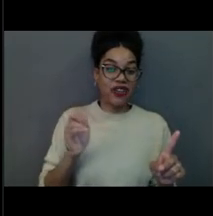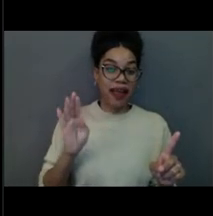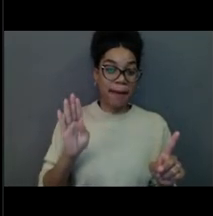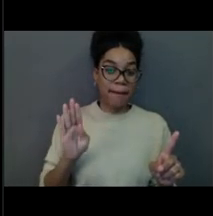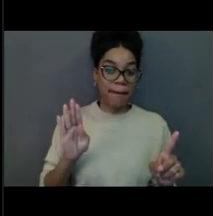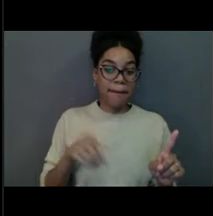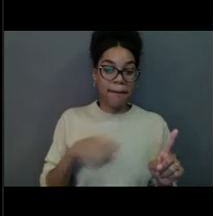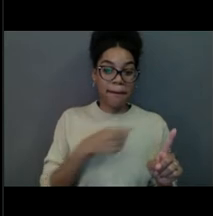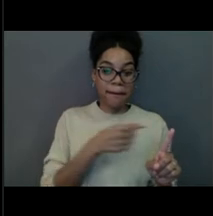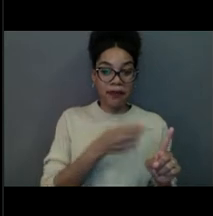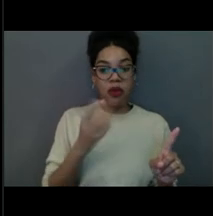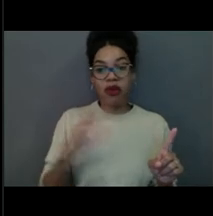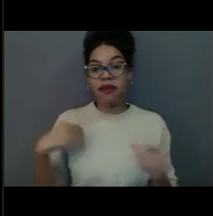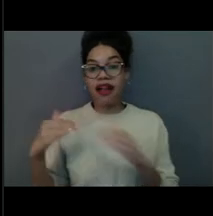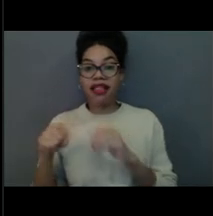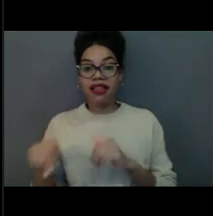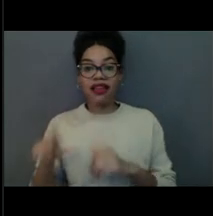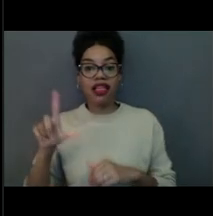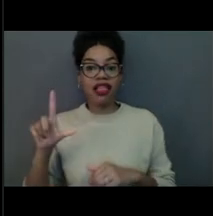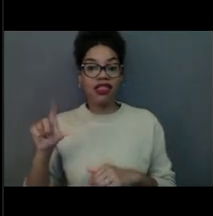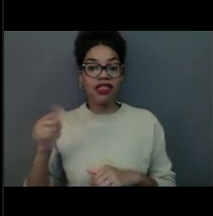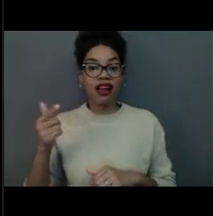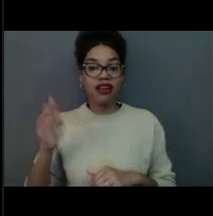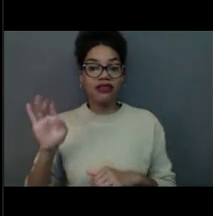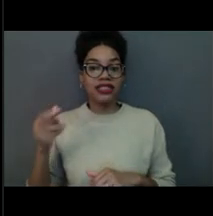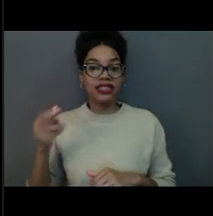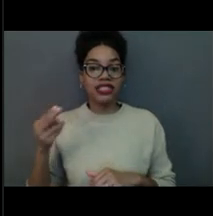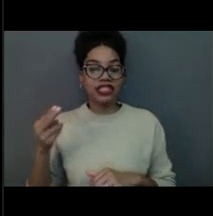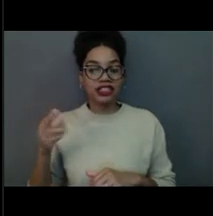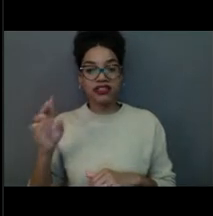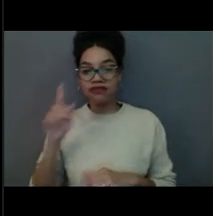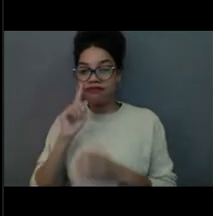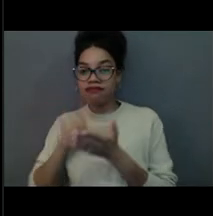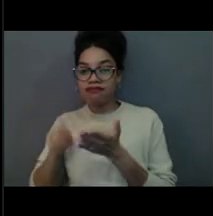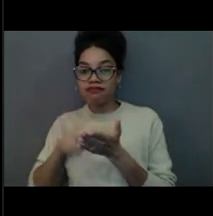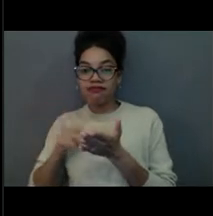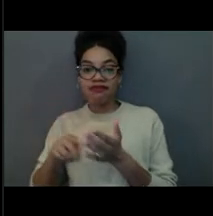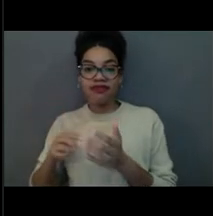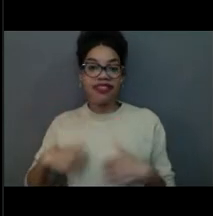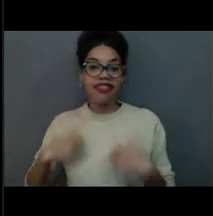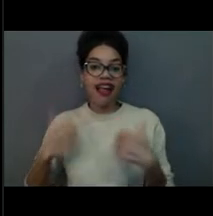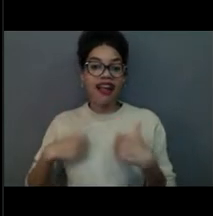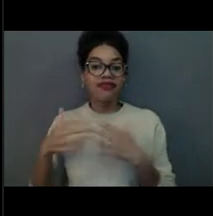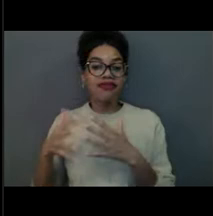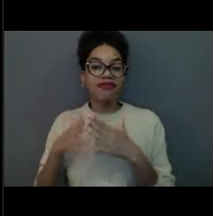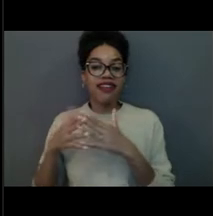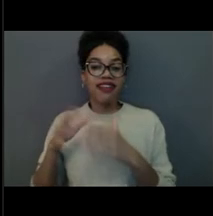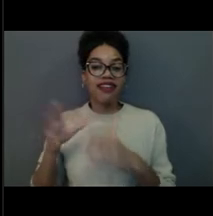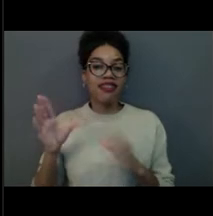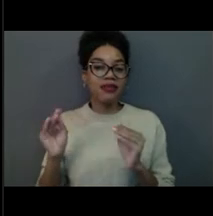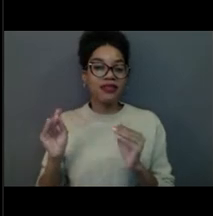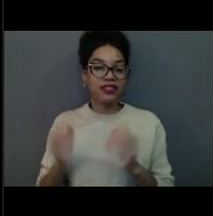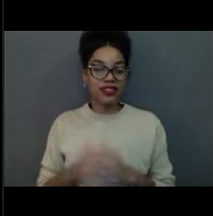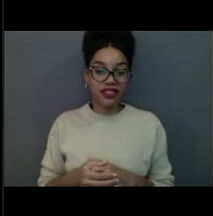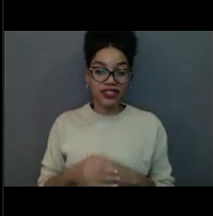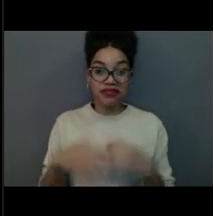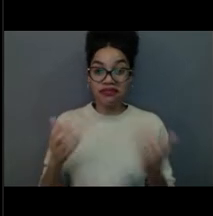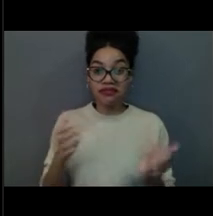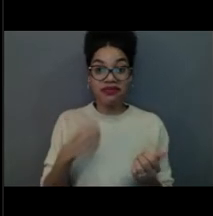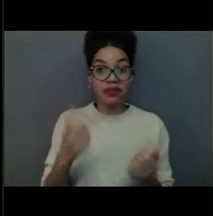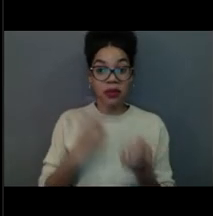colleague Brianna is down in Long Beach inspecting some live American lobsters. All right, any questions about our